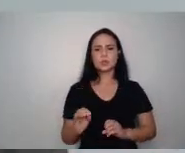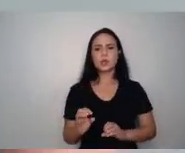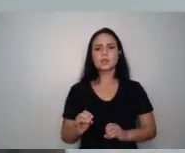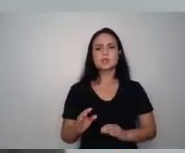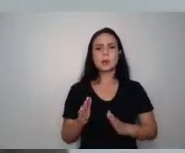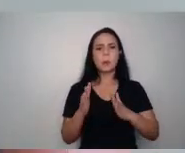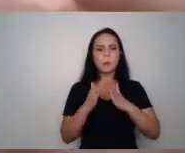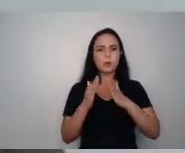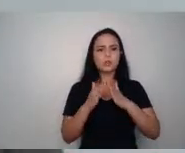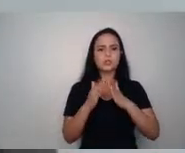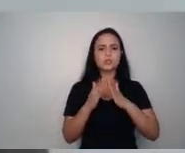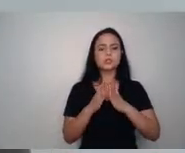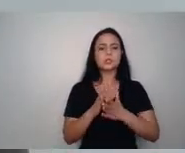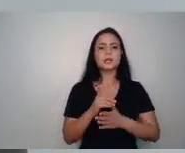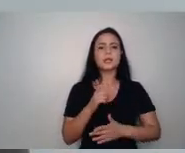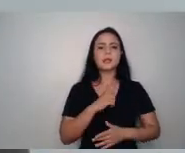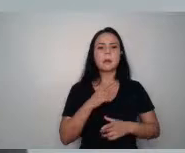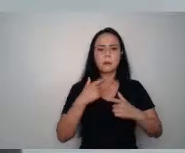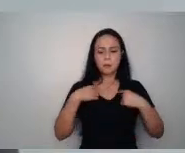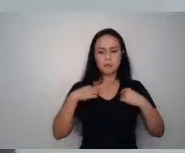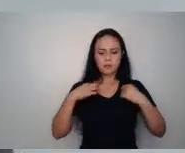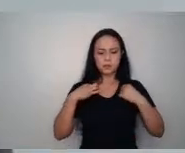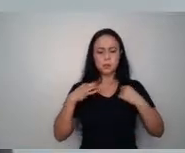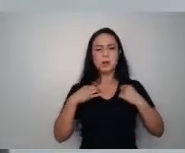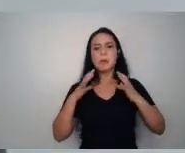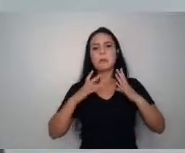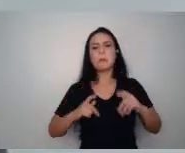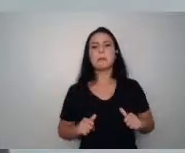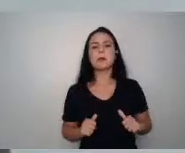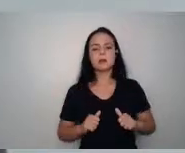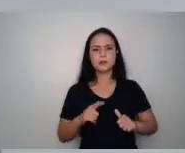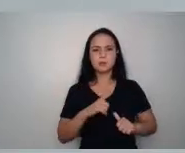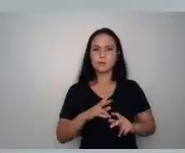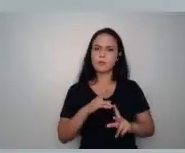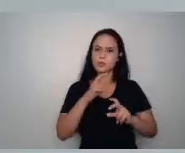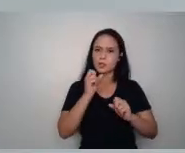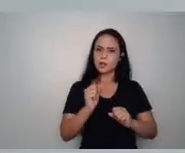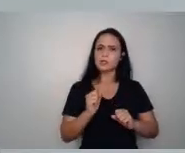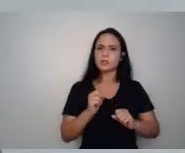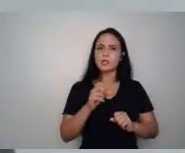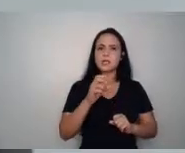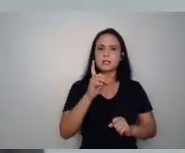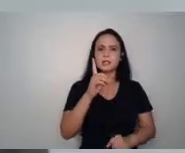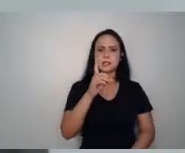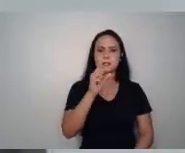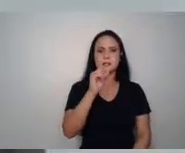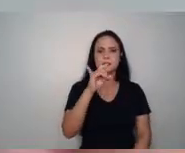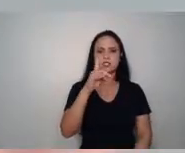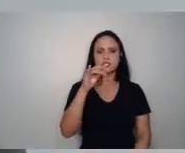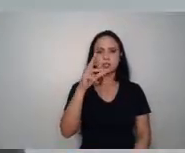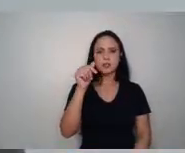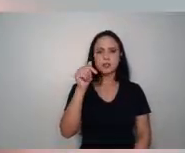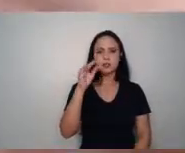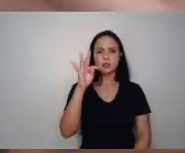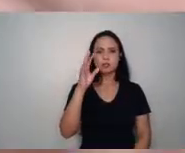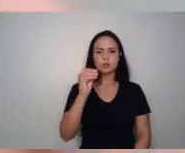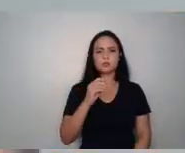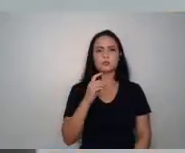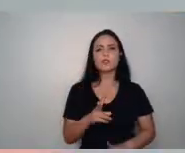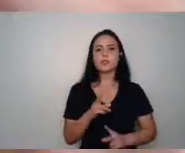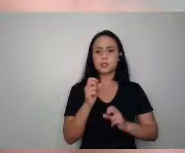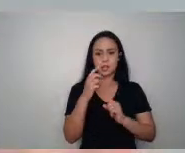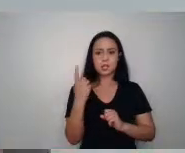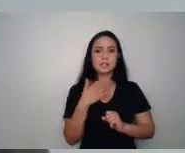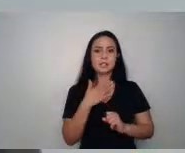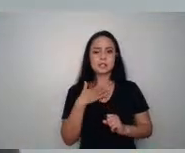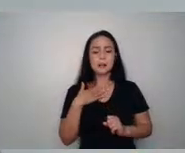everybody people have a right for this, and they have housing rights, they have health rights,